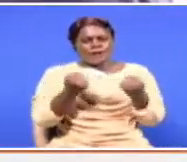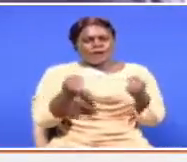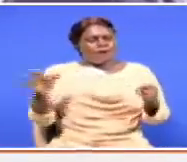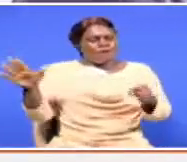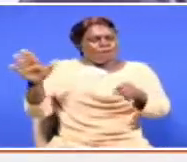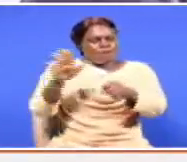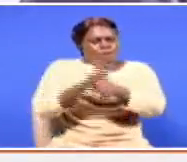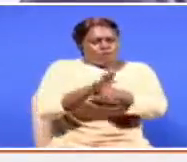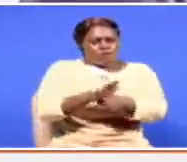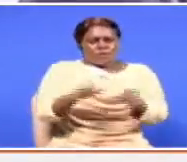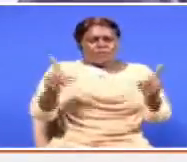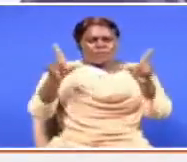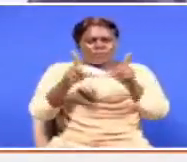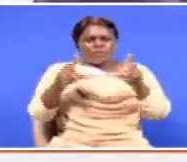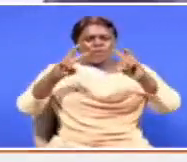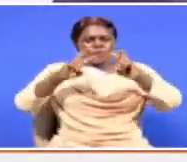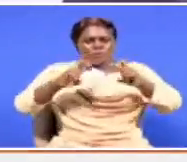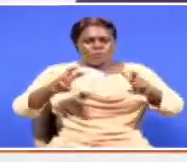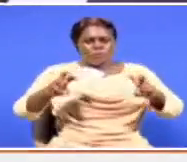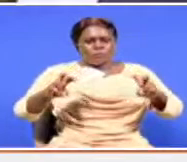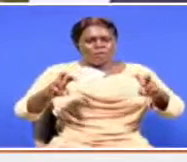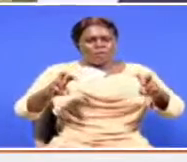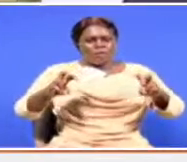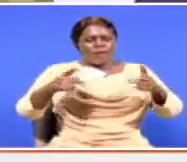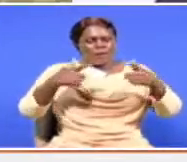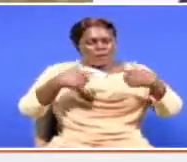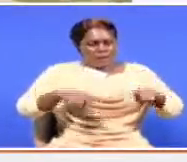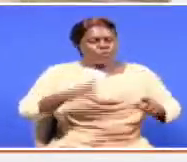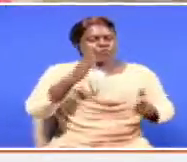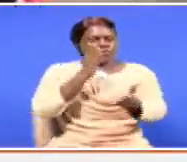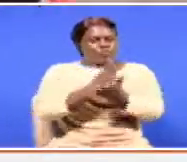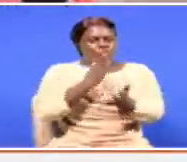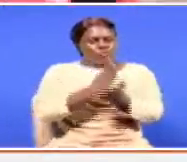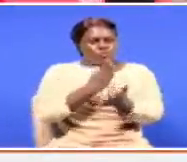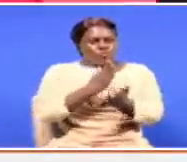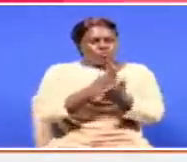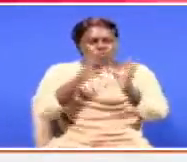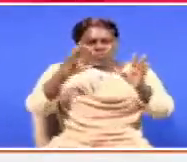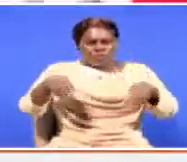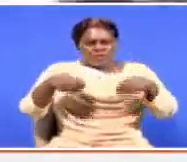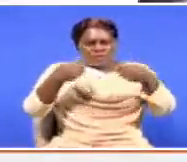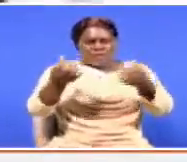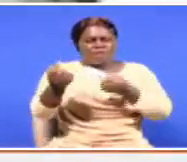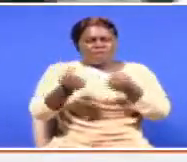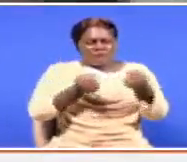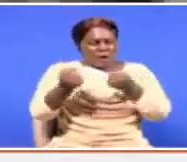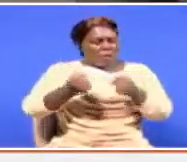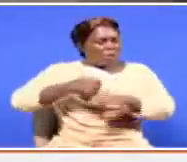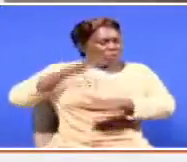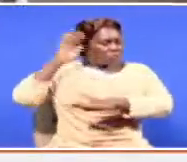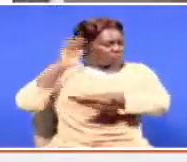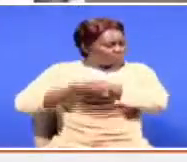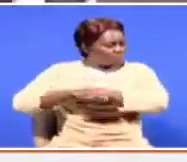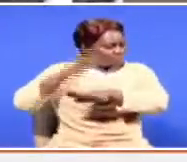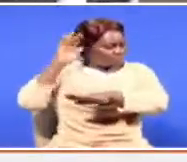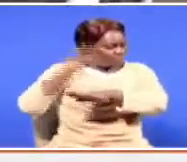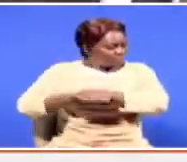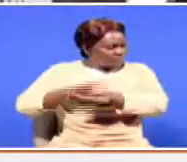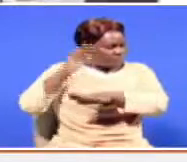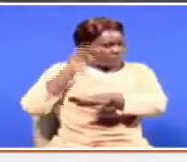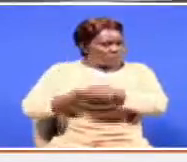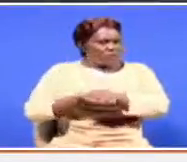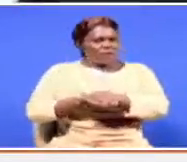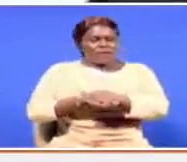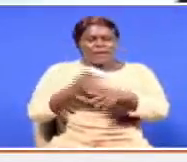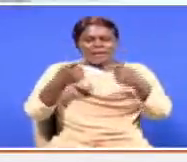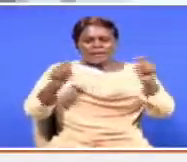fully certified and checked, and you're guaranteed. All we're going to give you is a car that is very, very... I switch on the car,